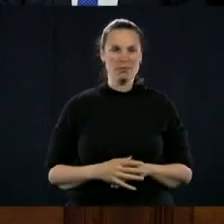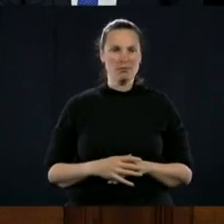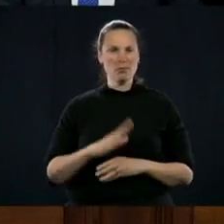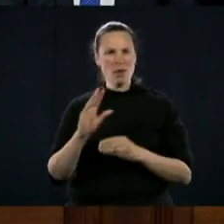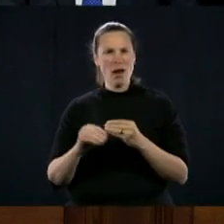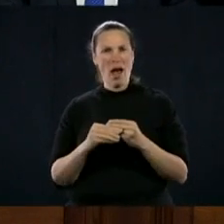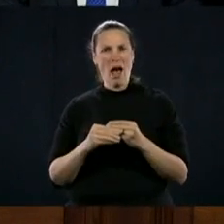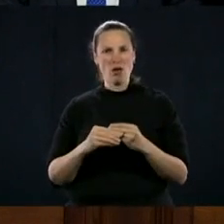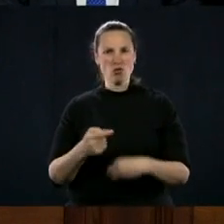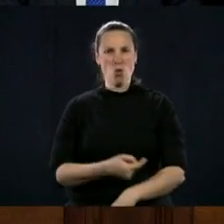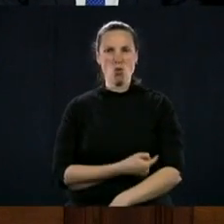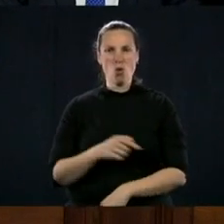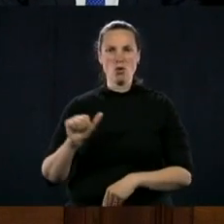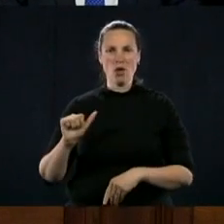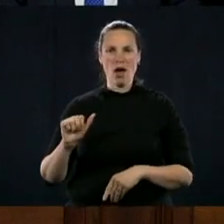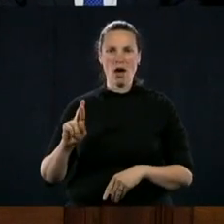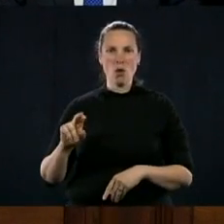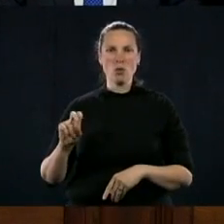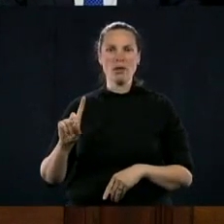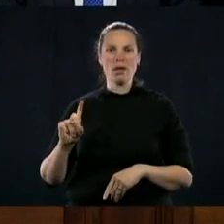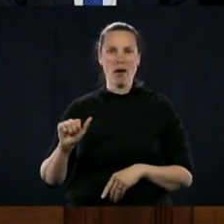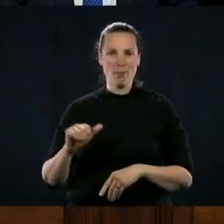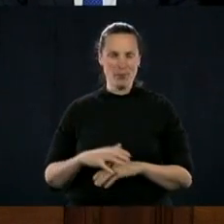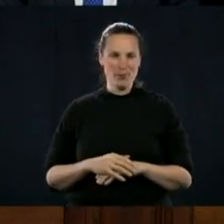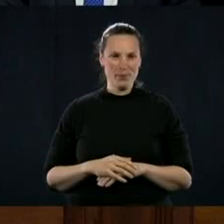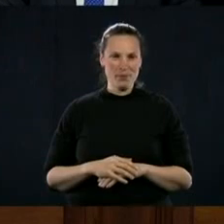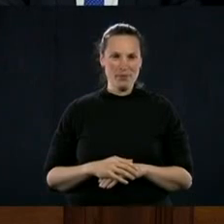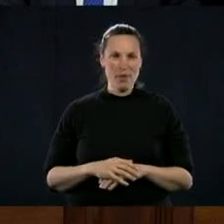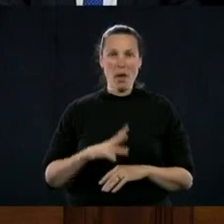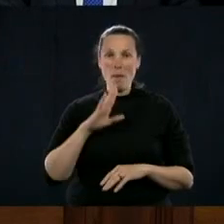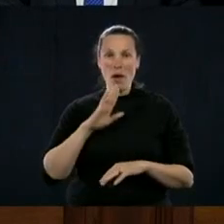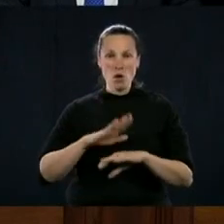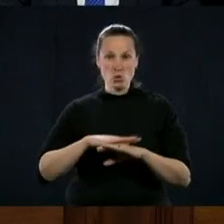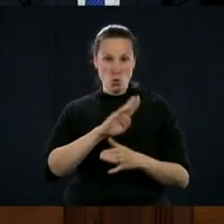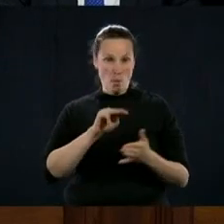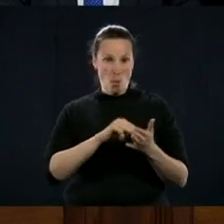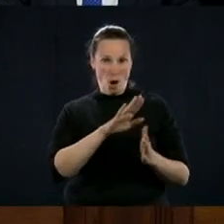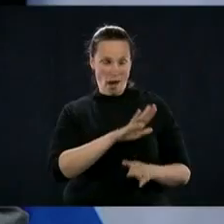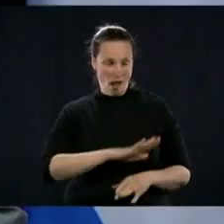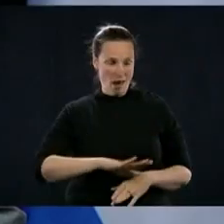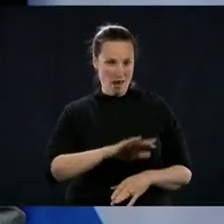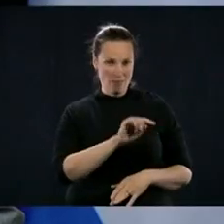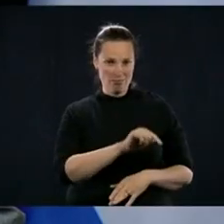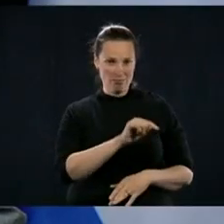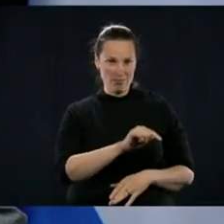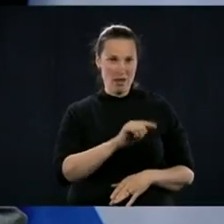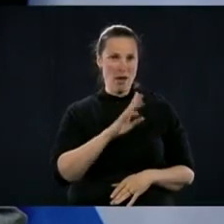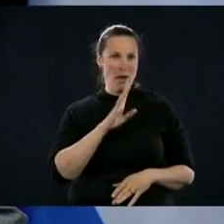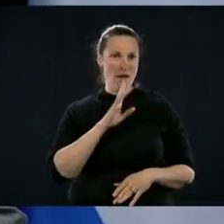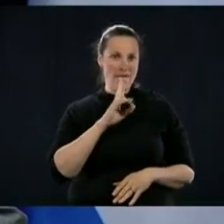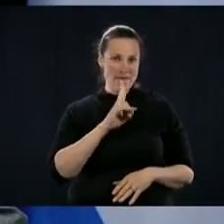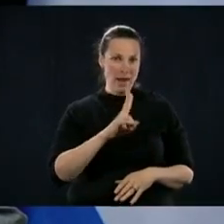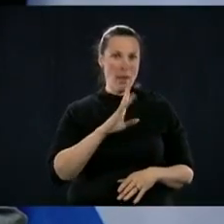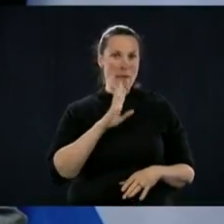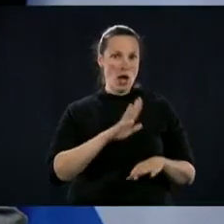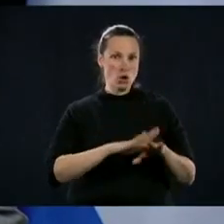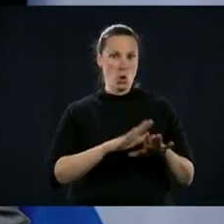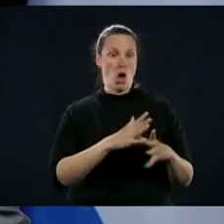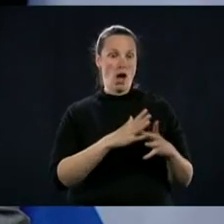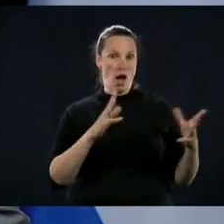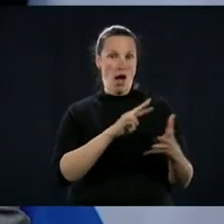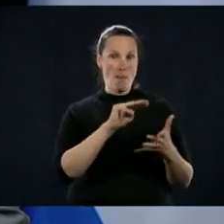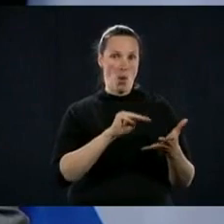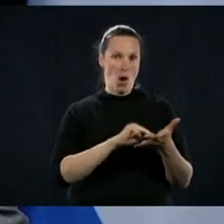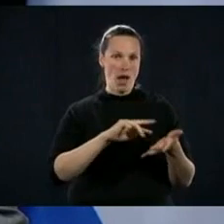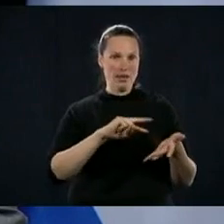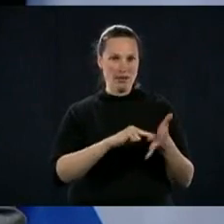And perhaps if you allow me, Mr. Premier, one of the things as well that I want to say is when we talk about the Montreal region, we're talking about the